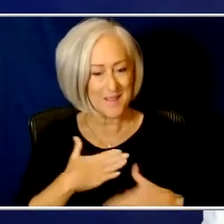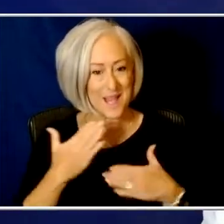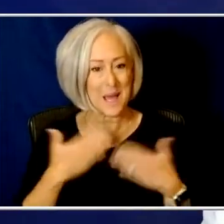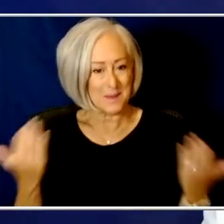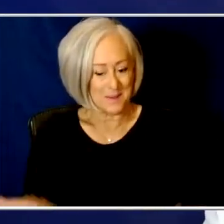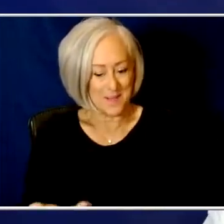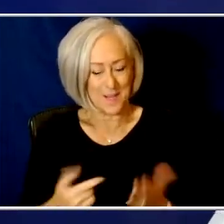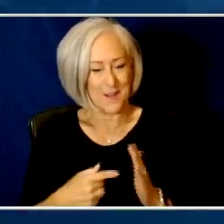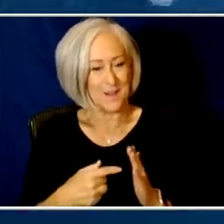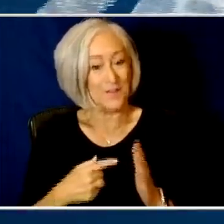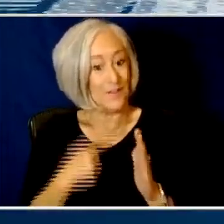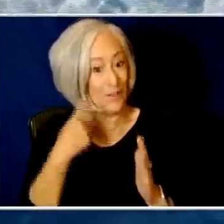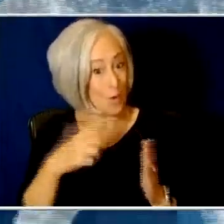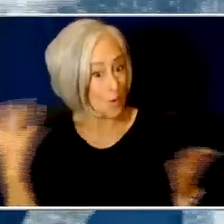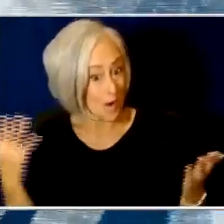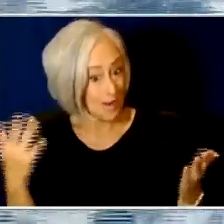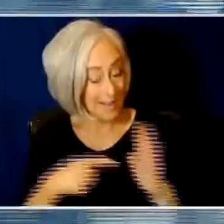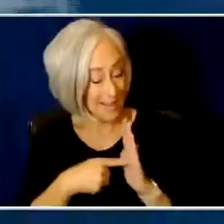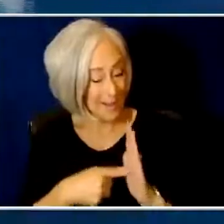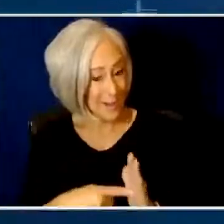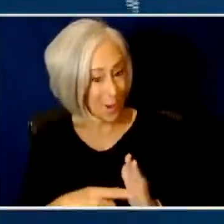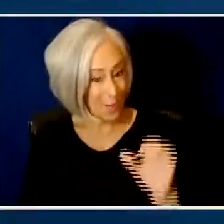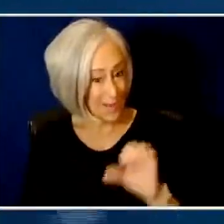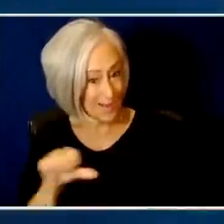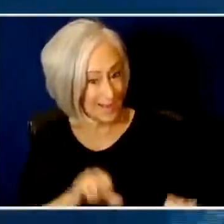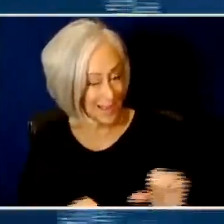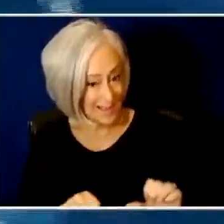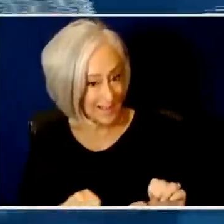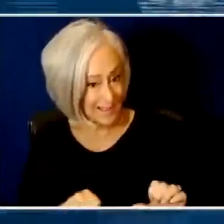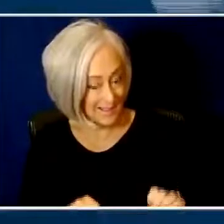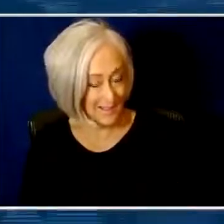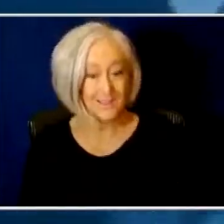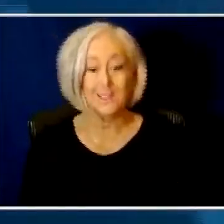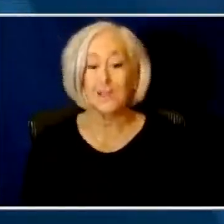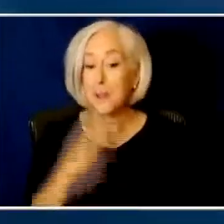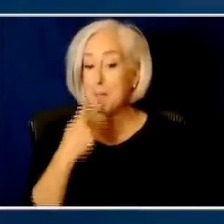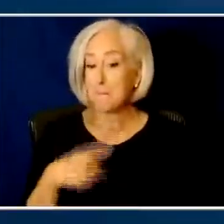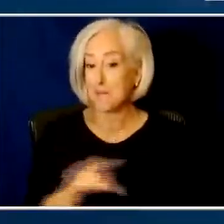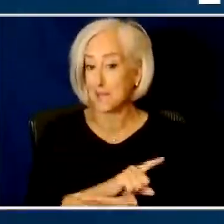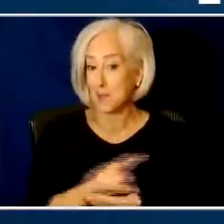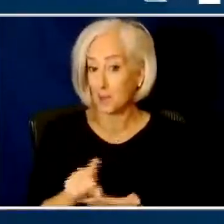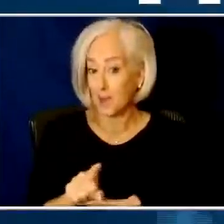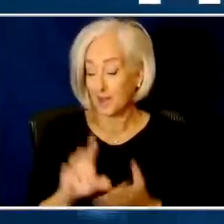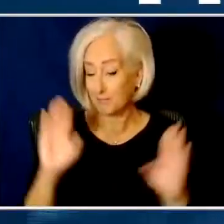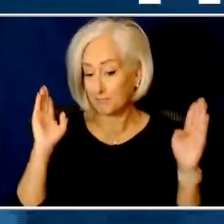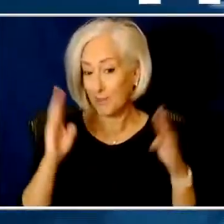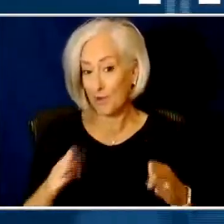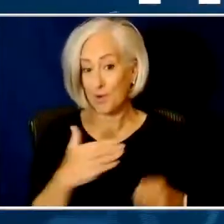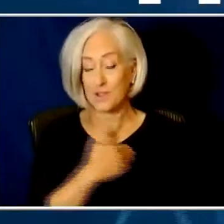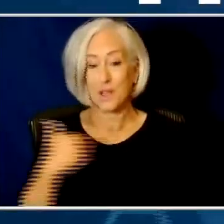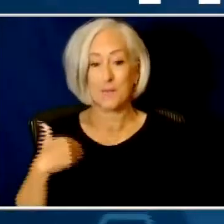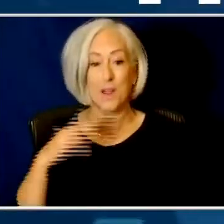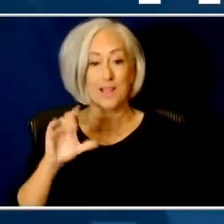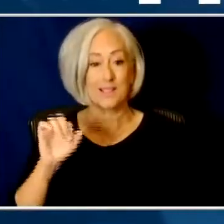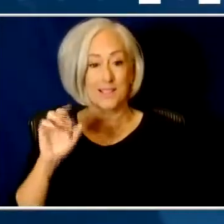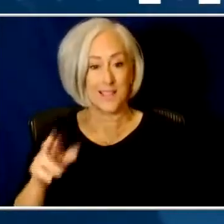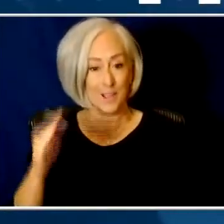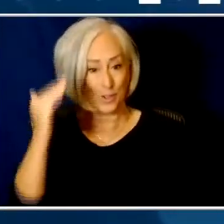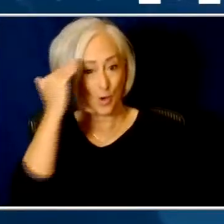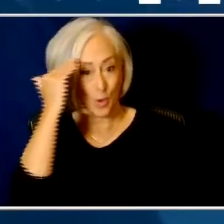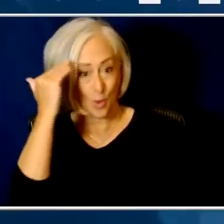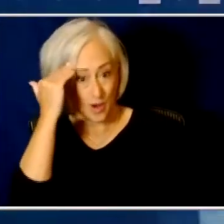the Science. In keeping with our Pink Week, dedicated to breast cancer awareness, we're going to break down a disturbing